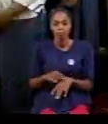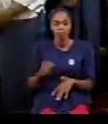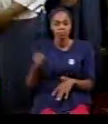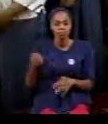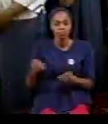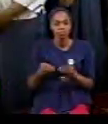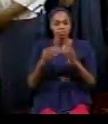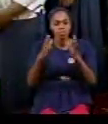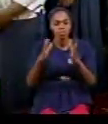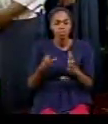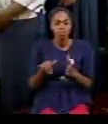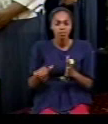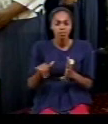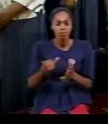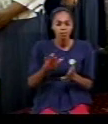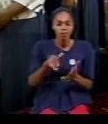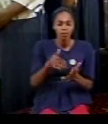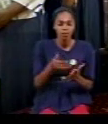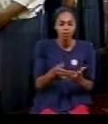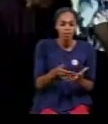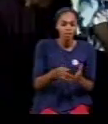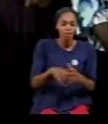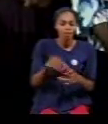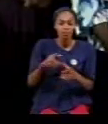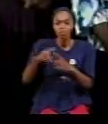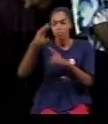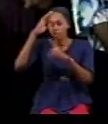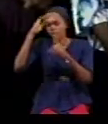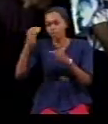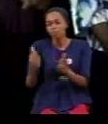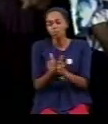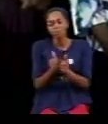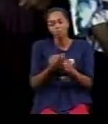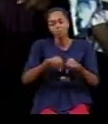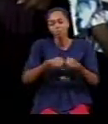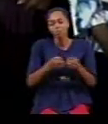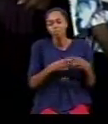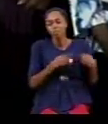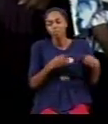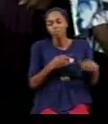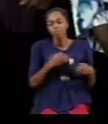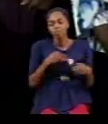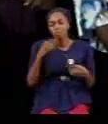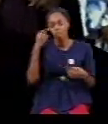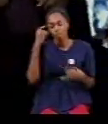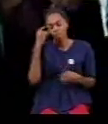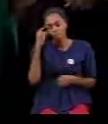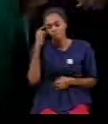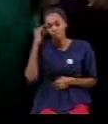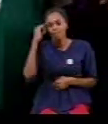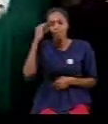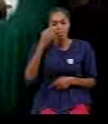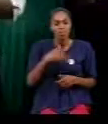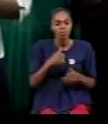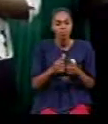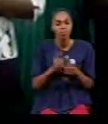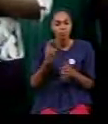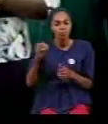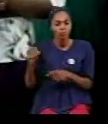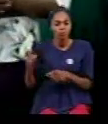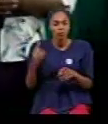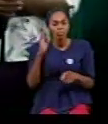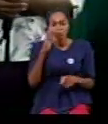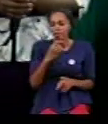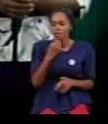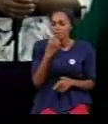many still reach out to him with broken hearts and minds. And every one of them